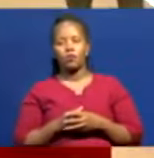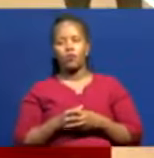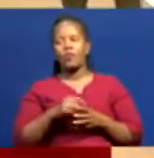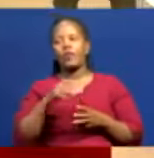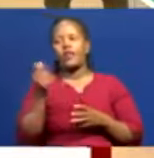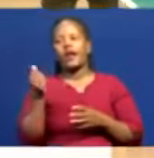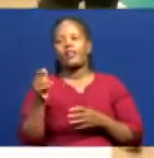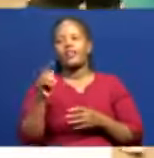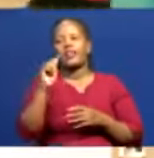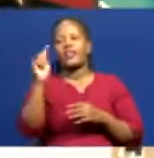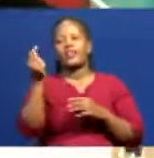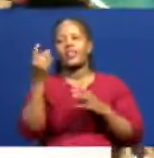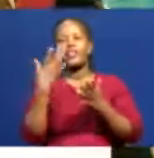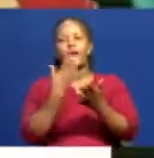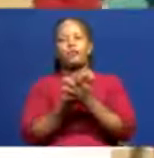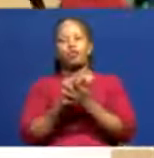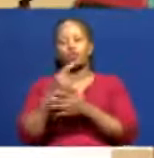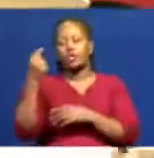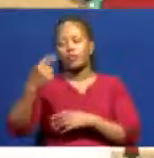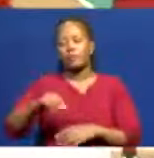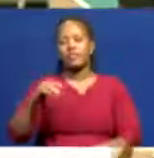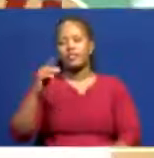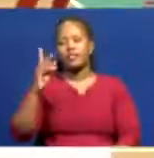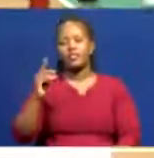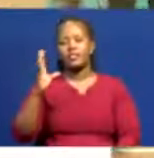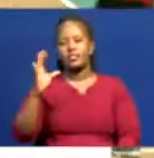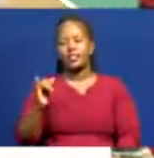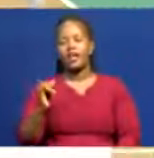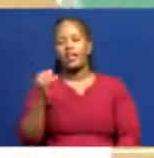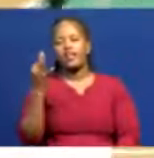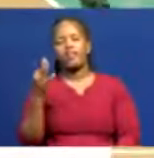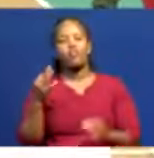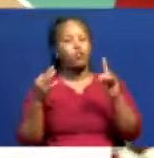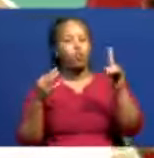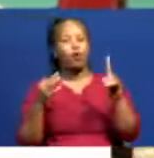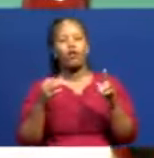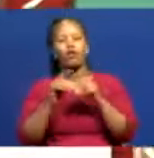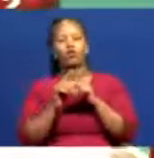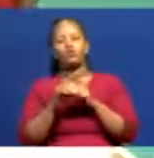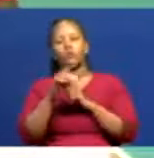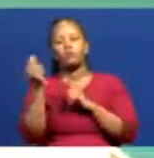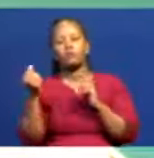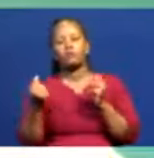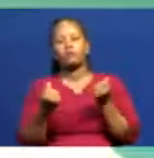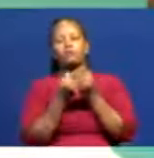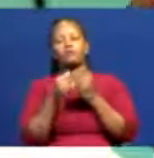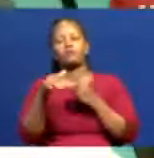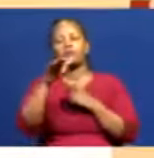Meanwhile, Kenya Prisons beat DCI by 3-1 in a match played at the same venue.